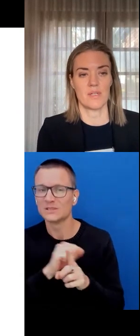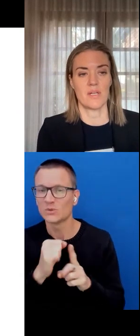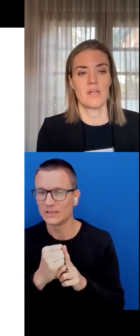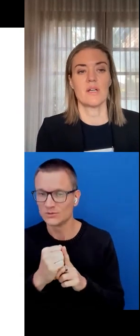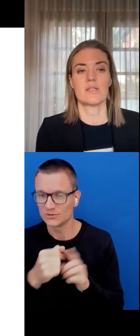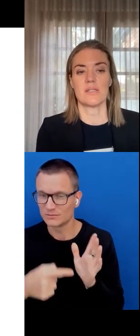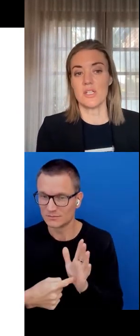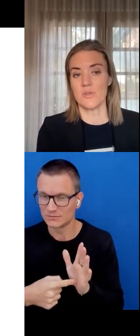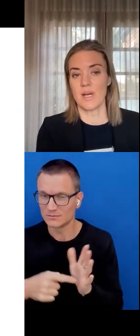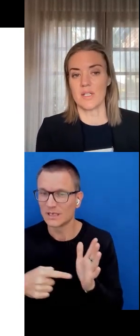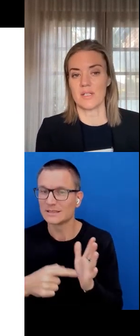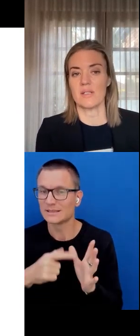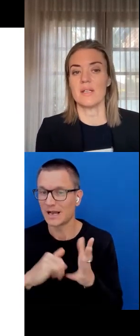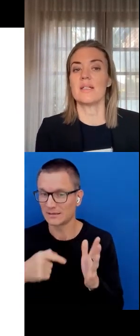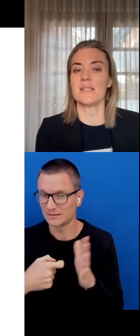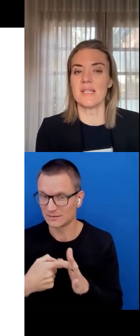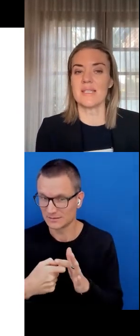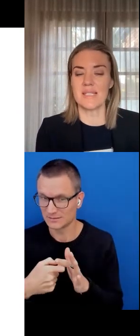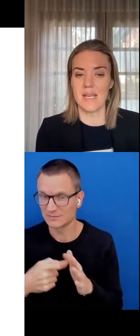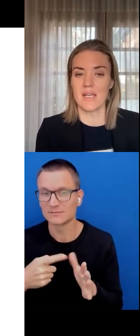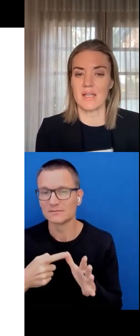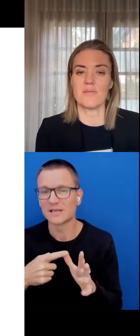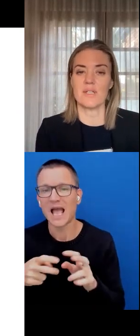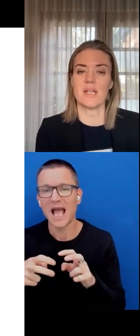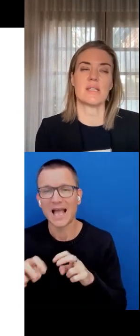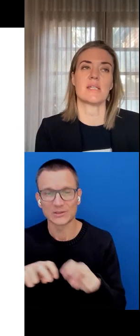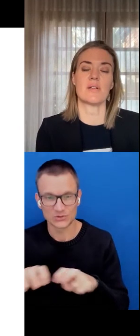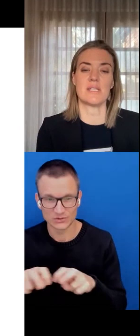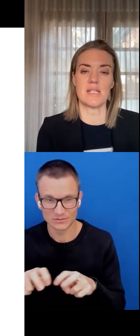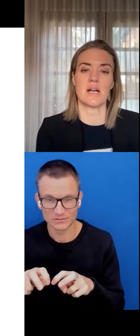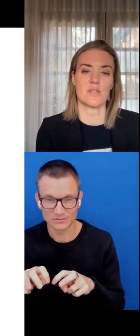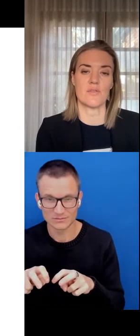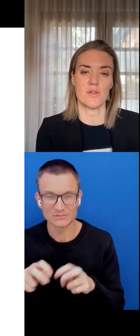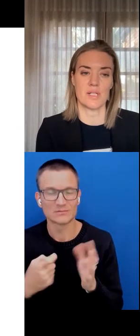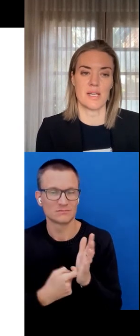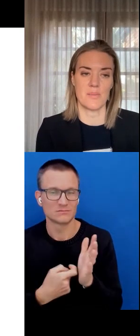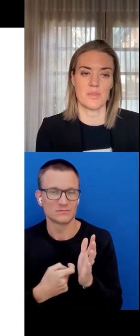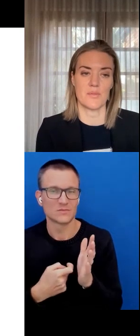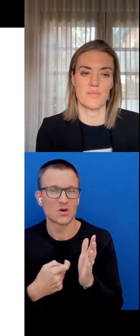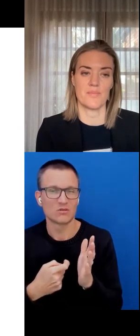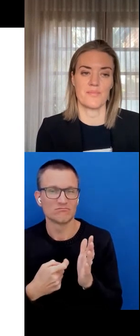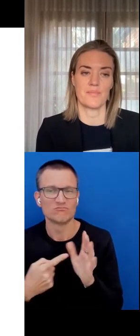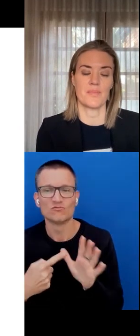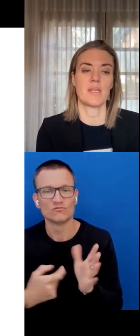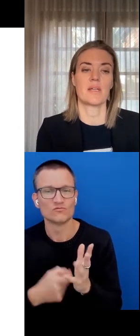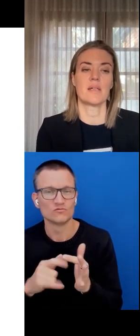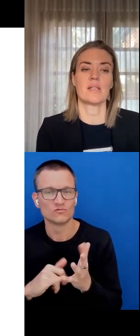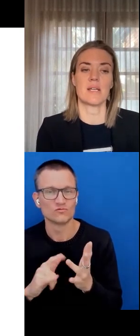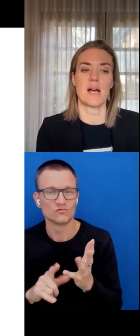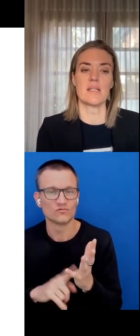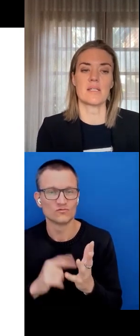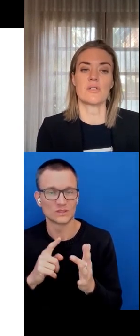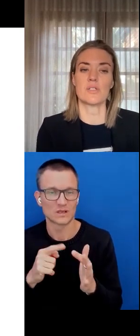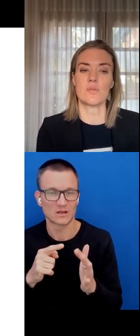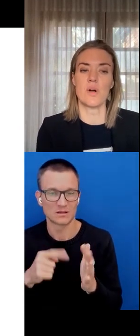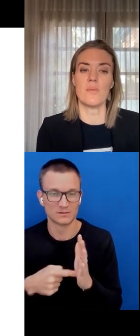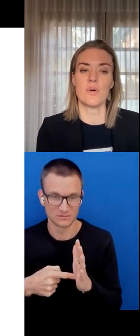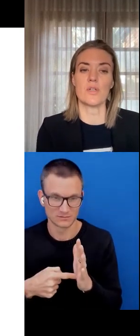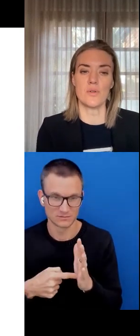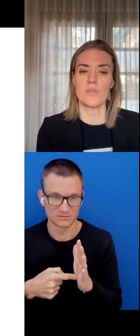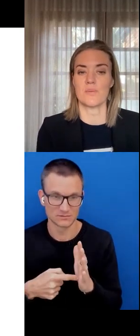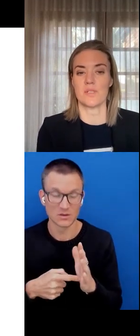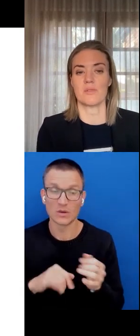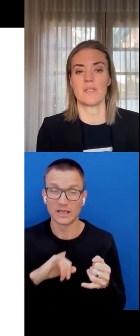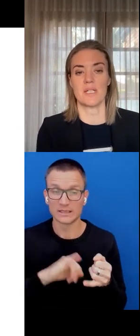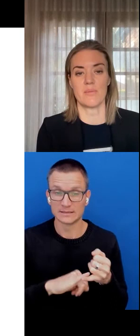result. So situation, set the scene and give the necessary details of your example. Task, describe